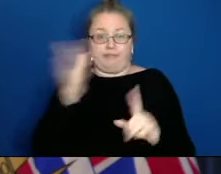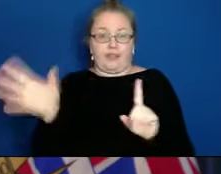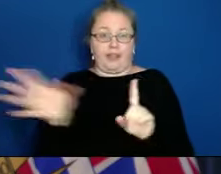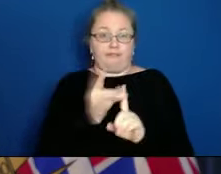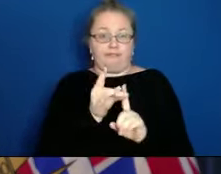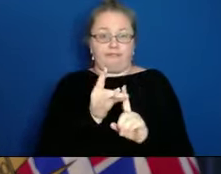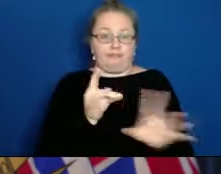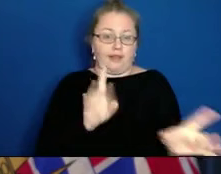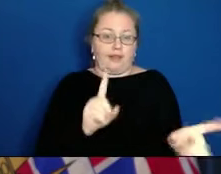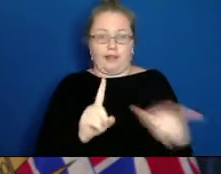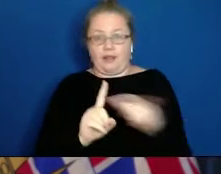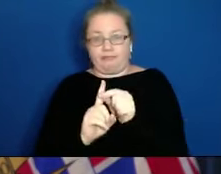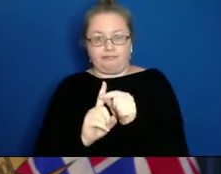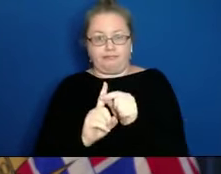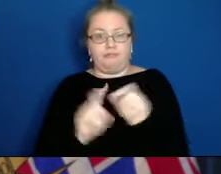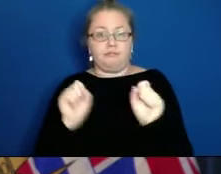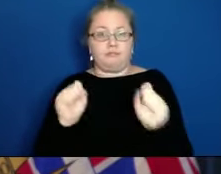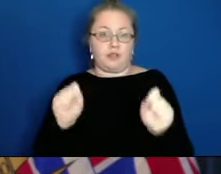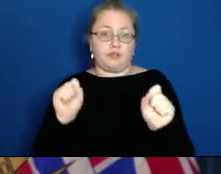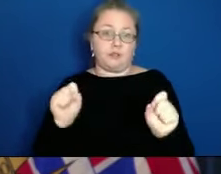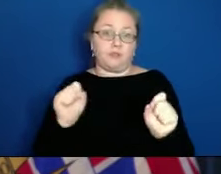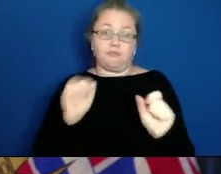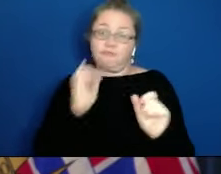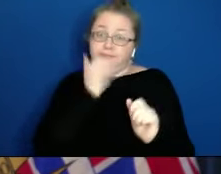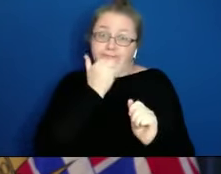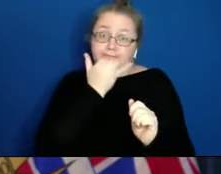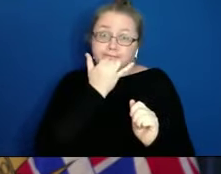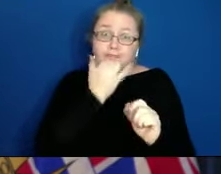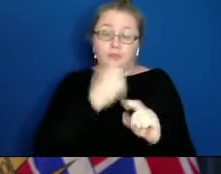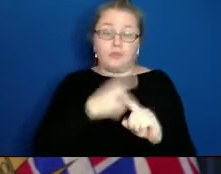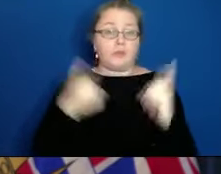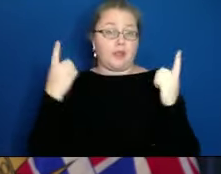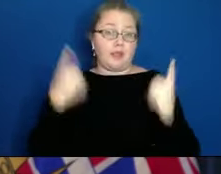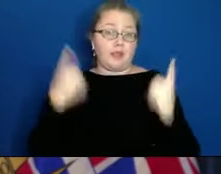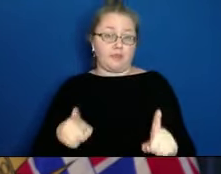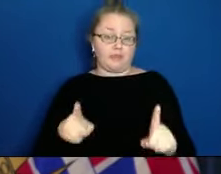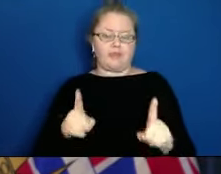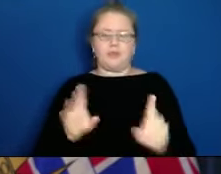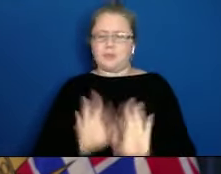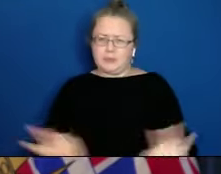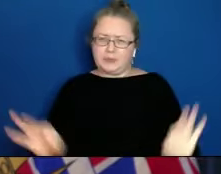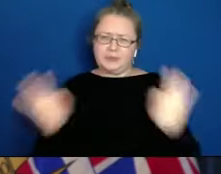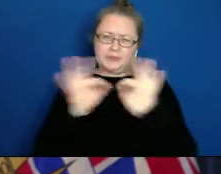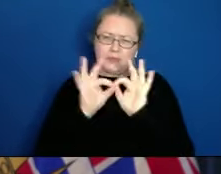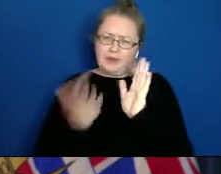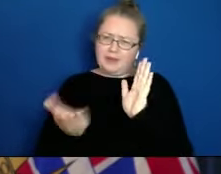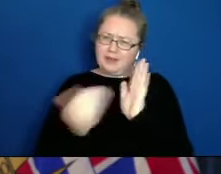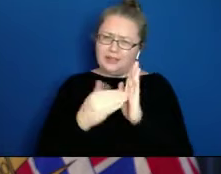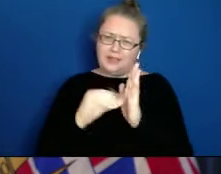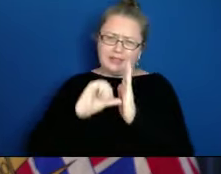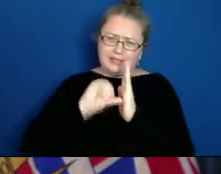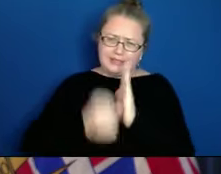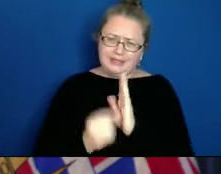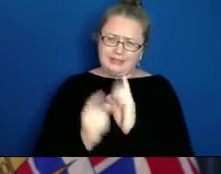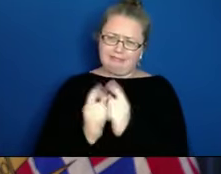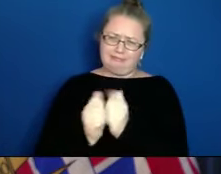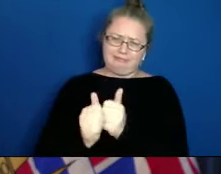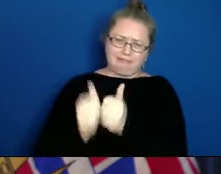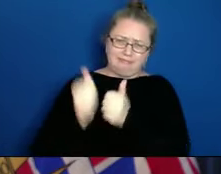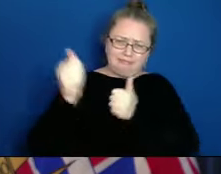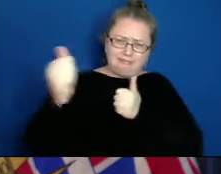bring that virus in and spread it within our work setting as well. I also want to make,